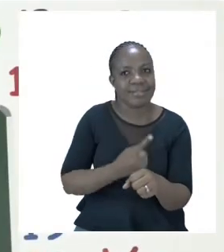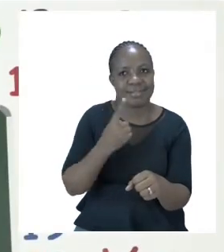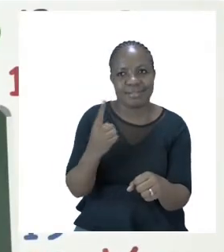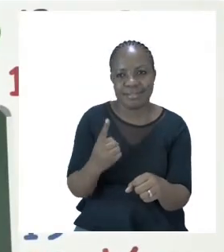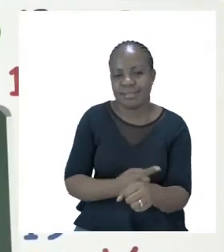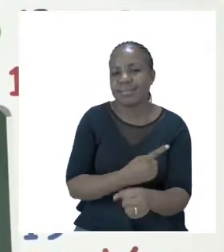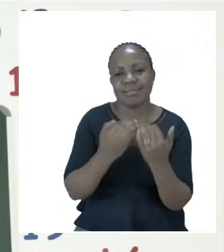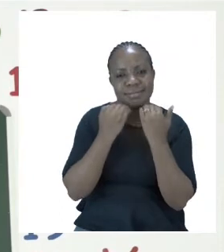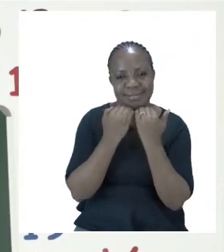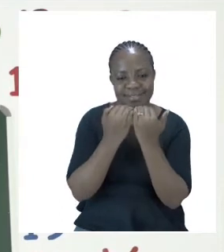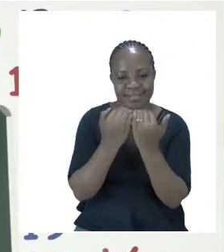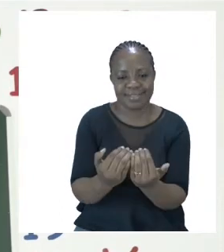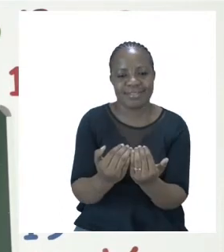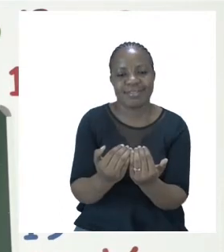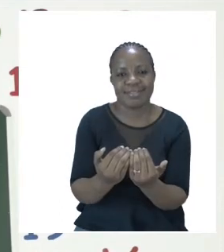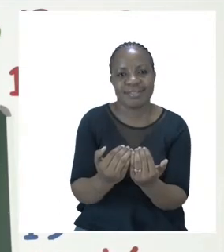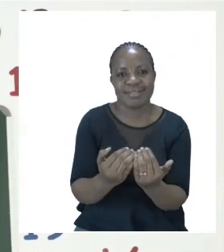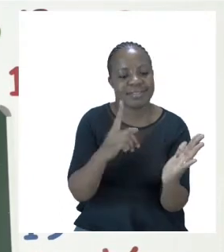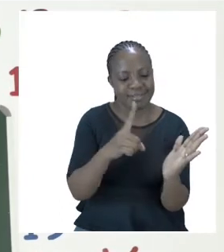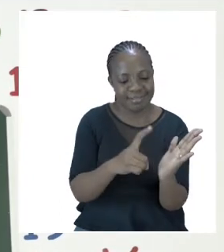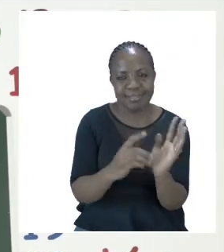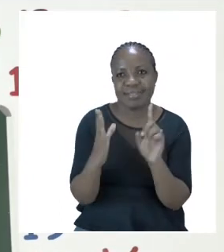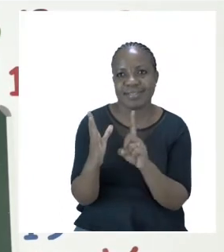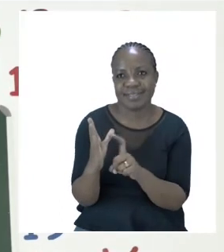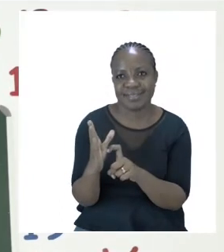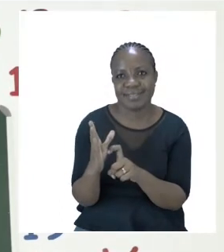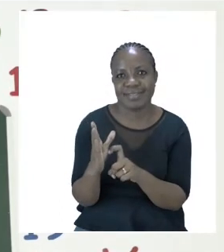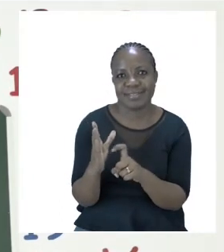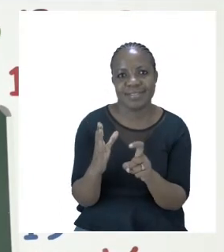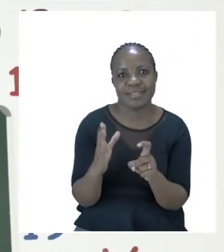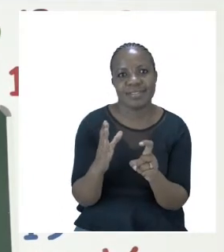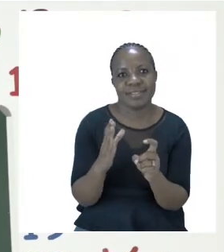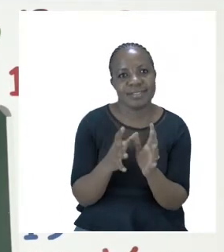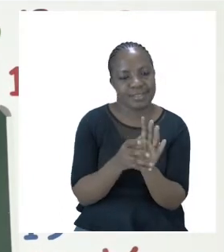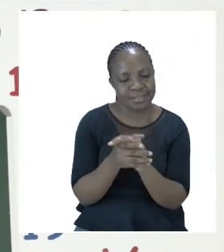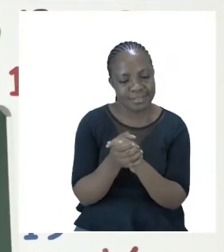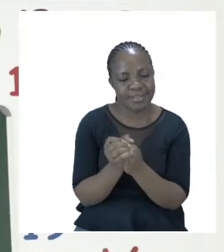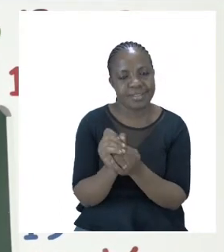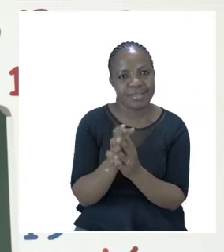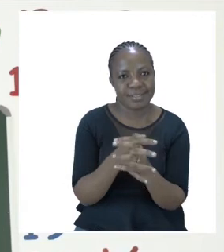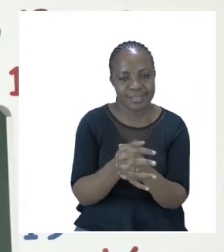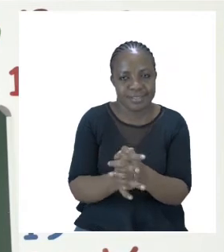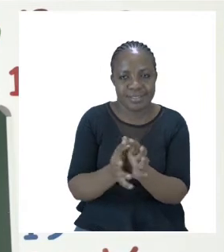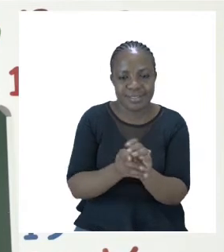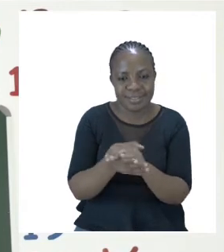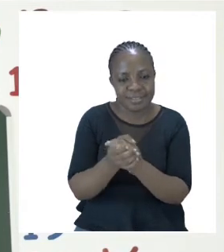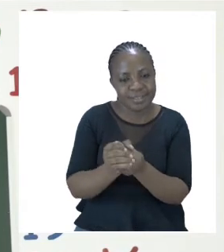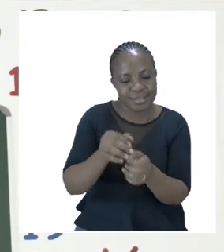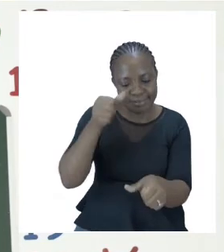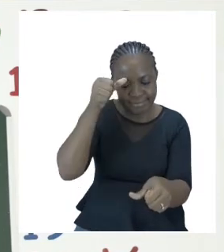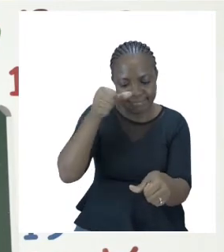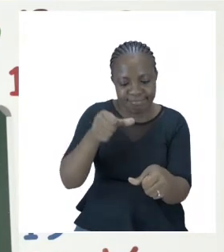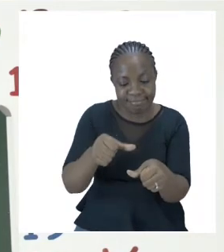grade twos, for us to sanitize. Now remember, when we sanitize, we